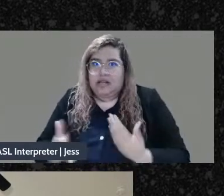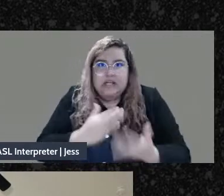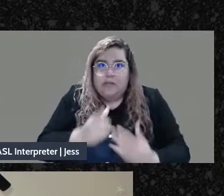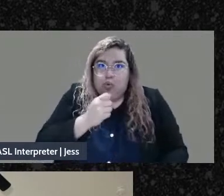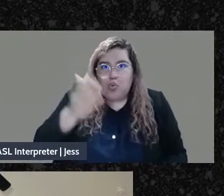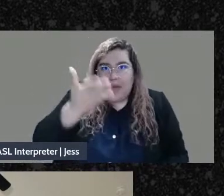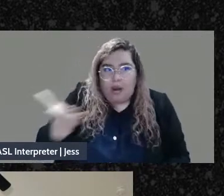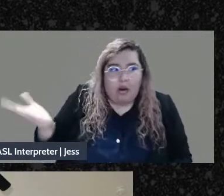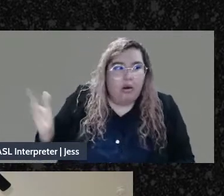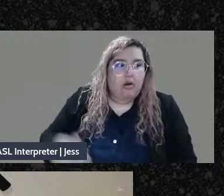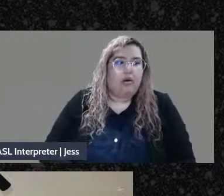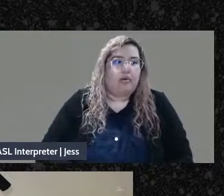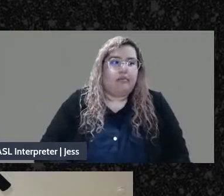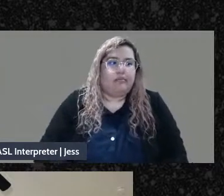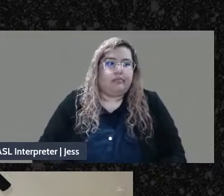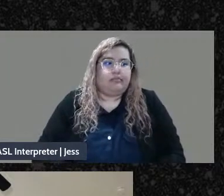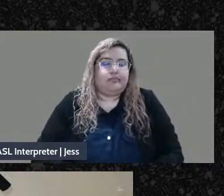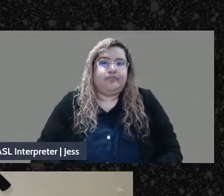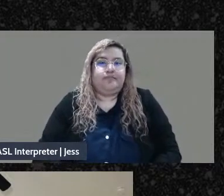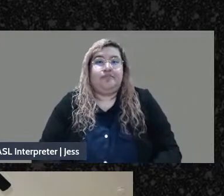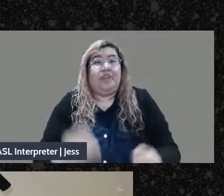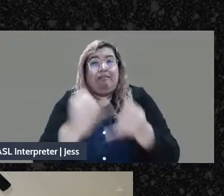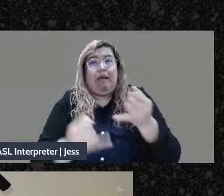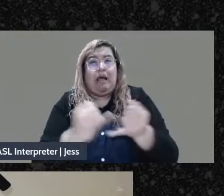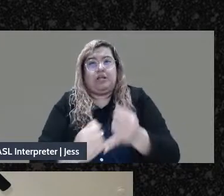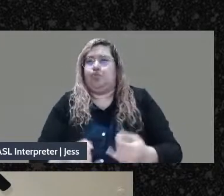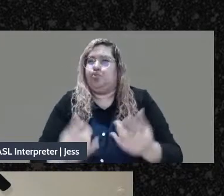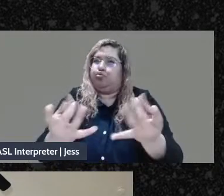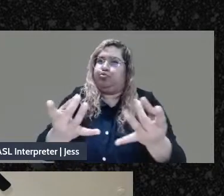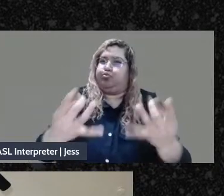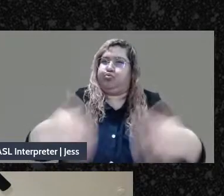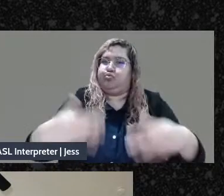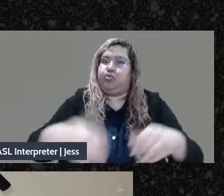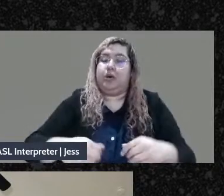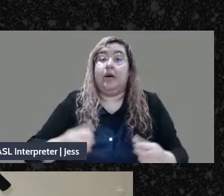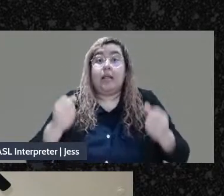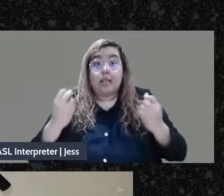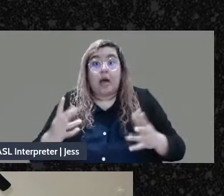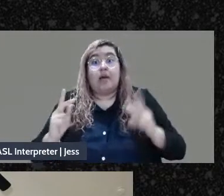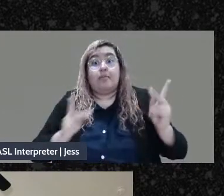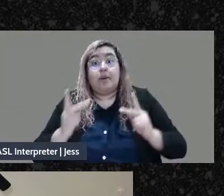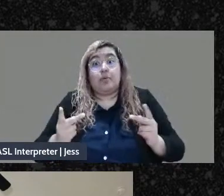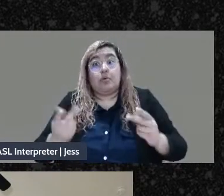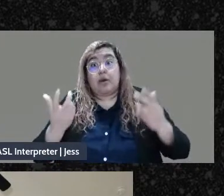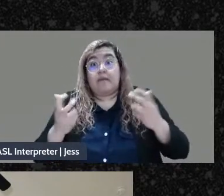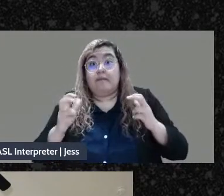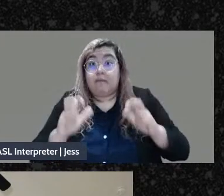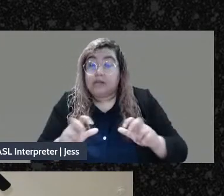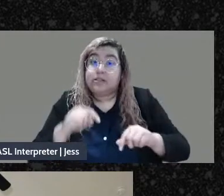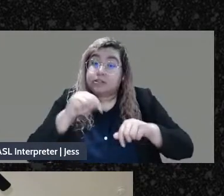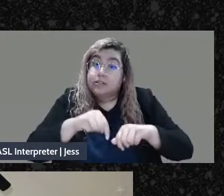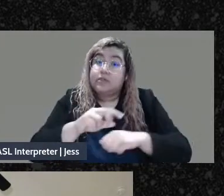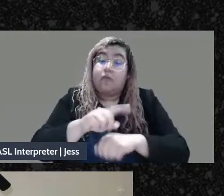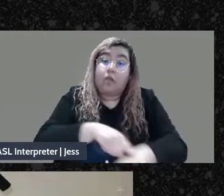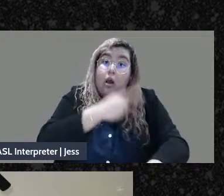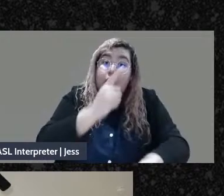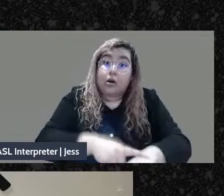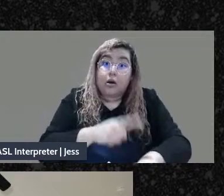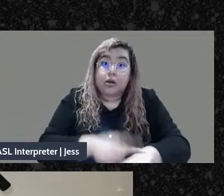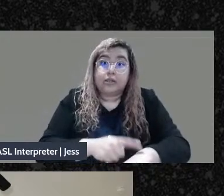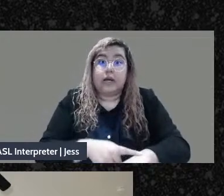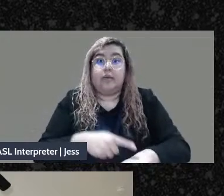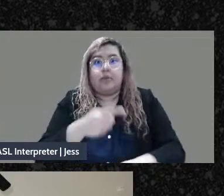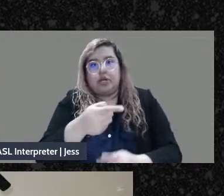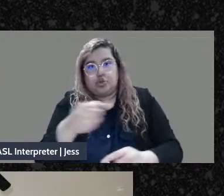then finally, the one that's been trickiest because there's folks who've really invested in this in a long time, and our liberal folks in charge know